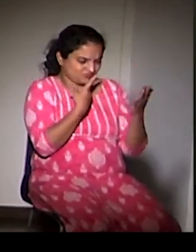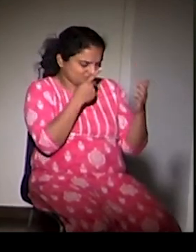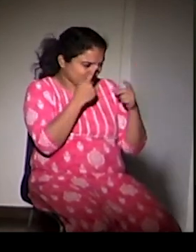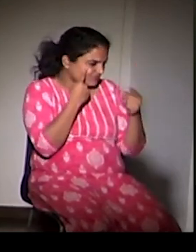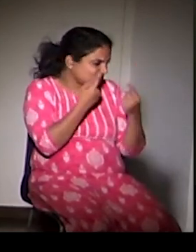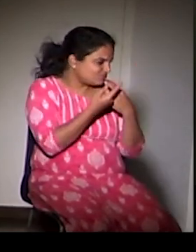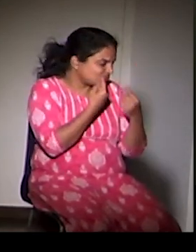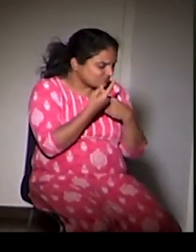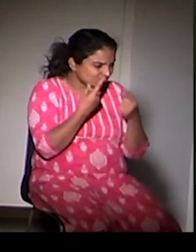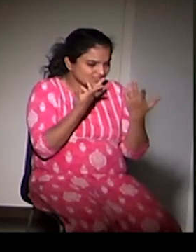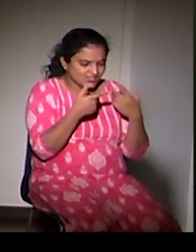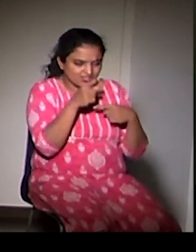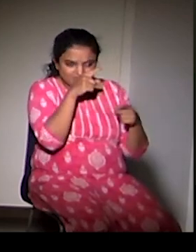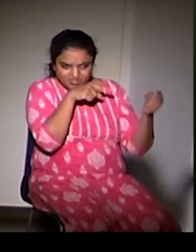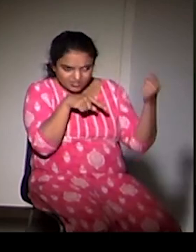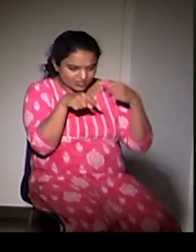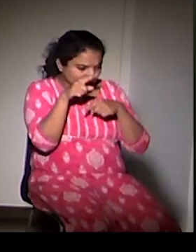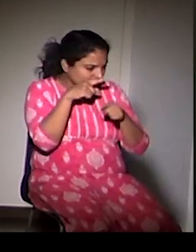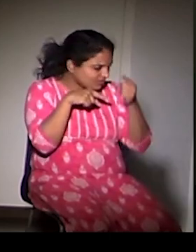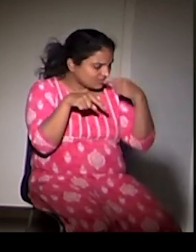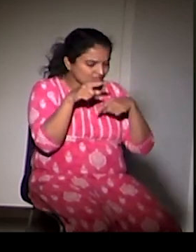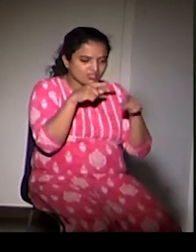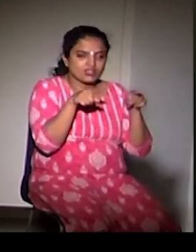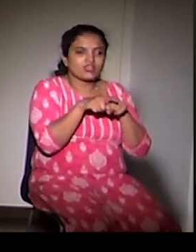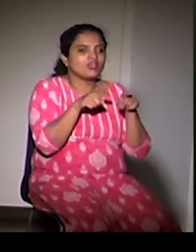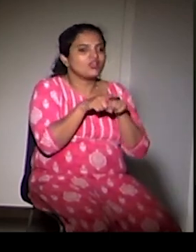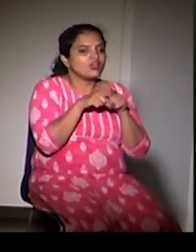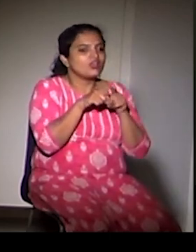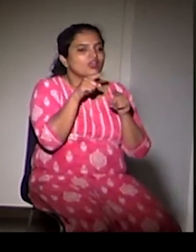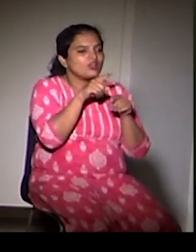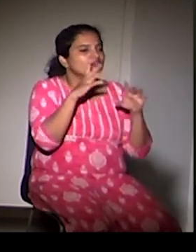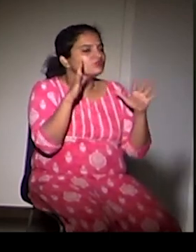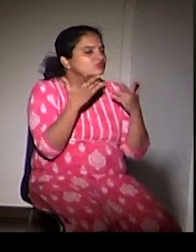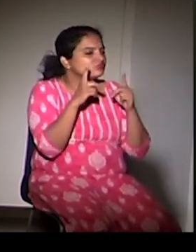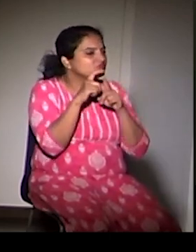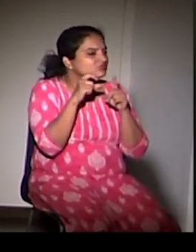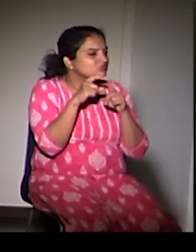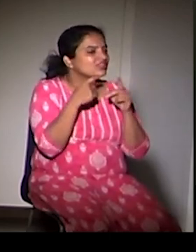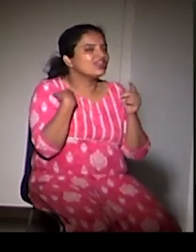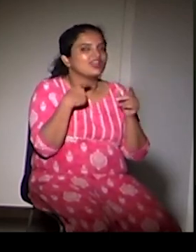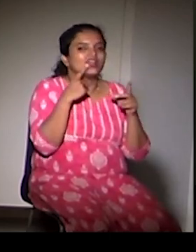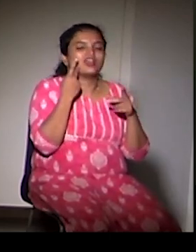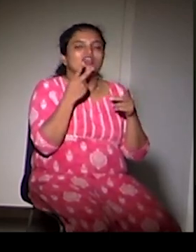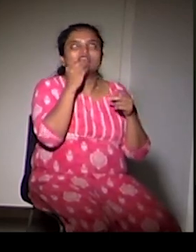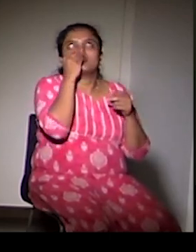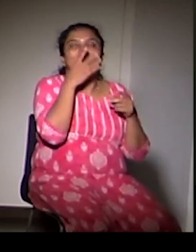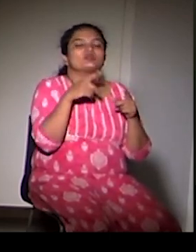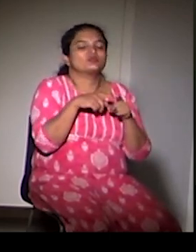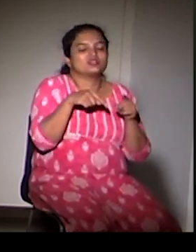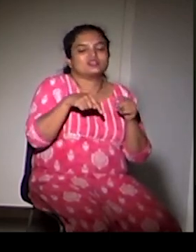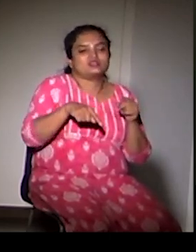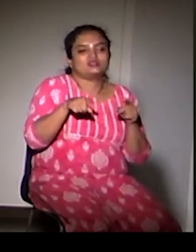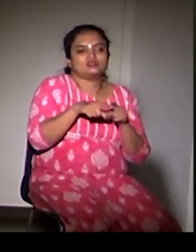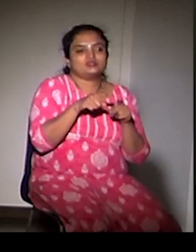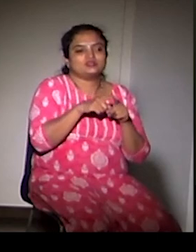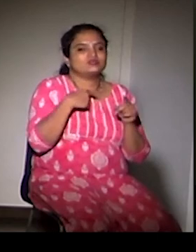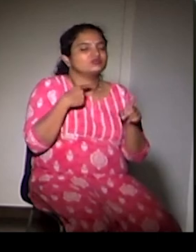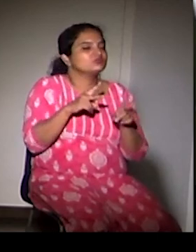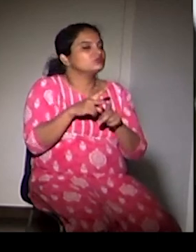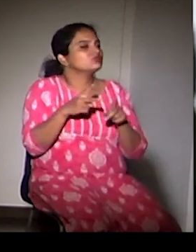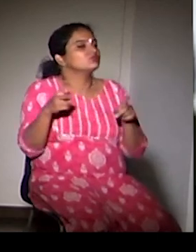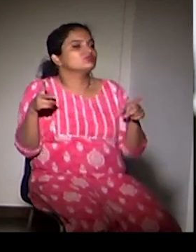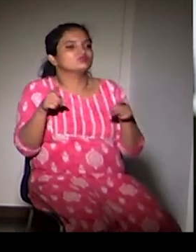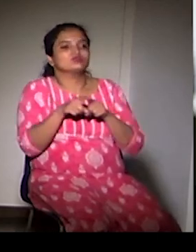the subject. And what I'm hoping to do today is just give you an idea of the huge variety